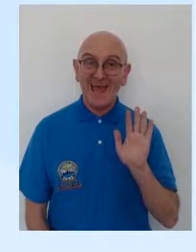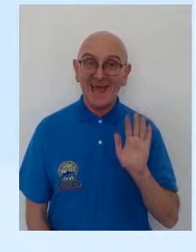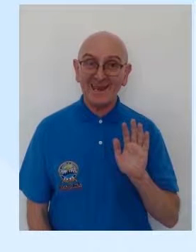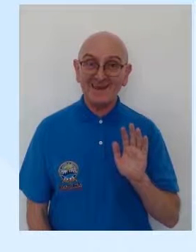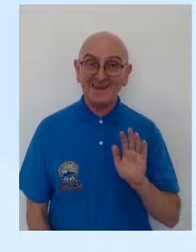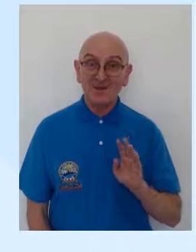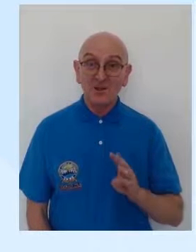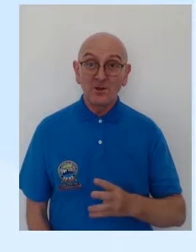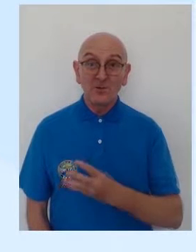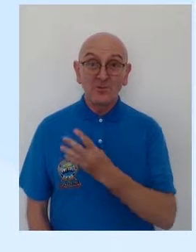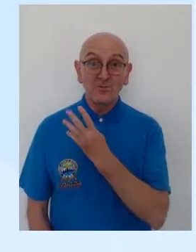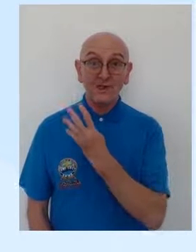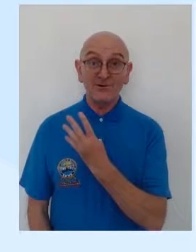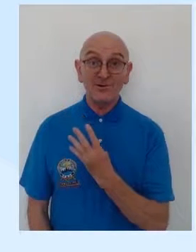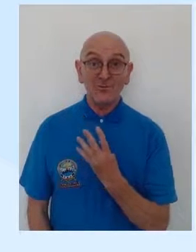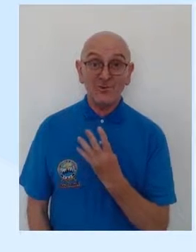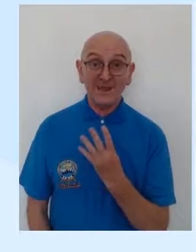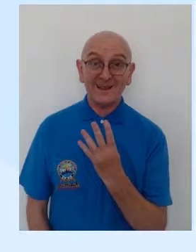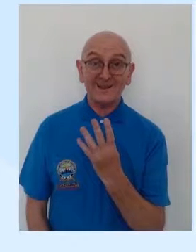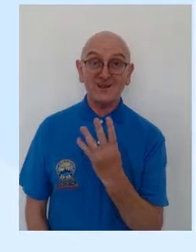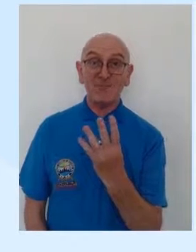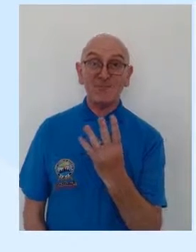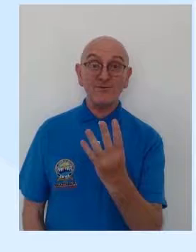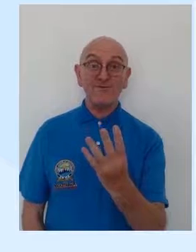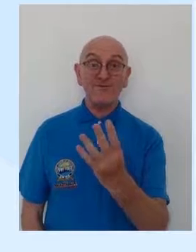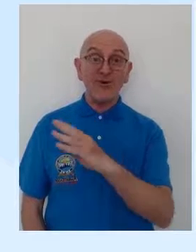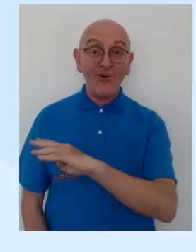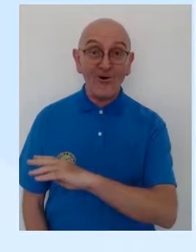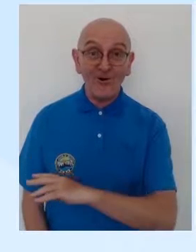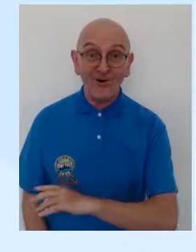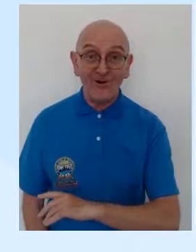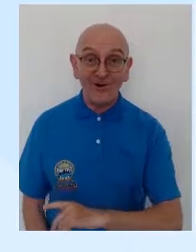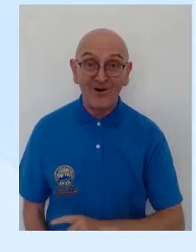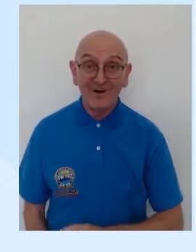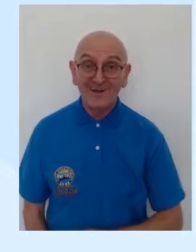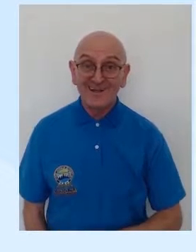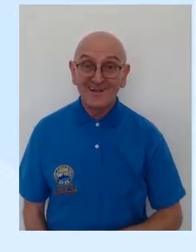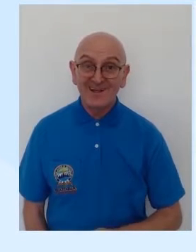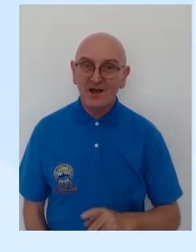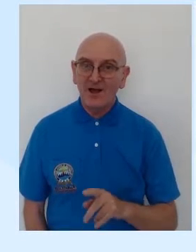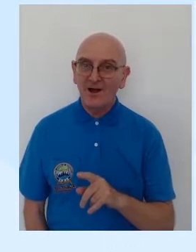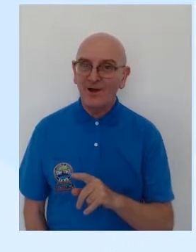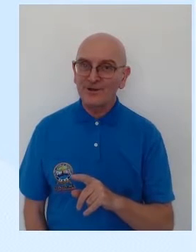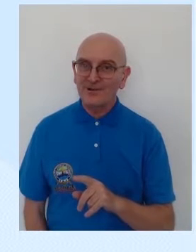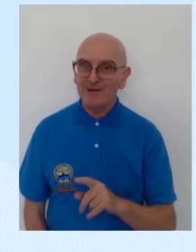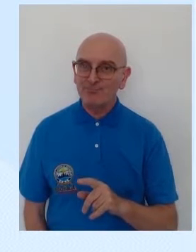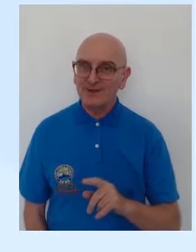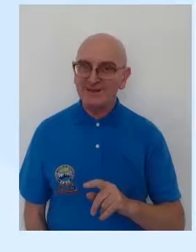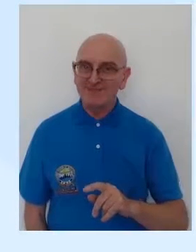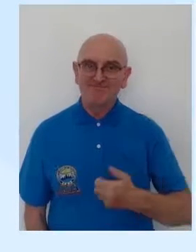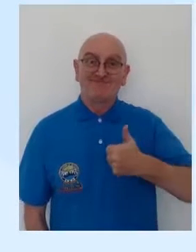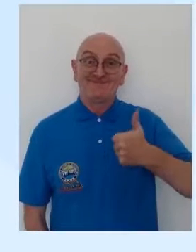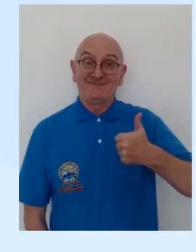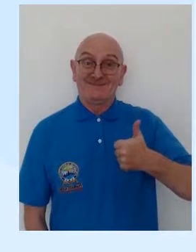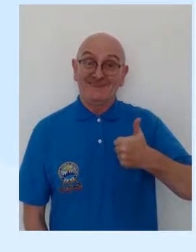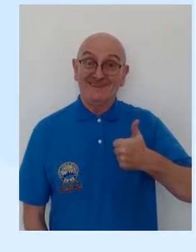Hello again. We are at week number 4. Are you